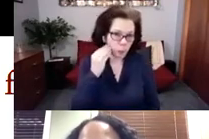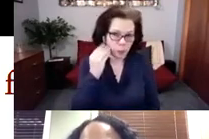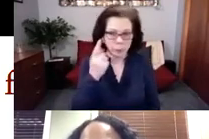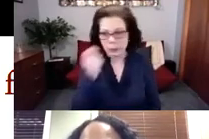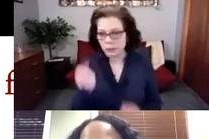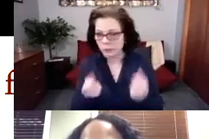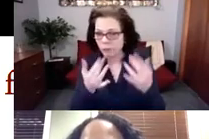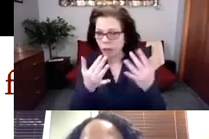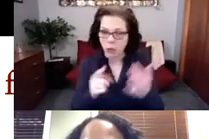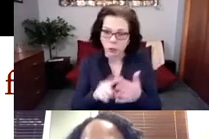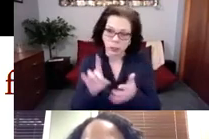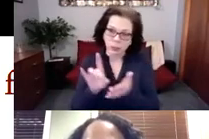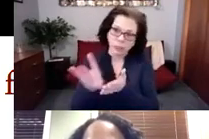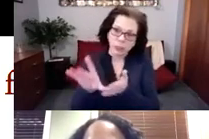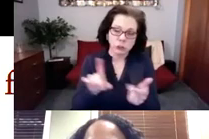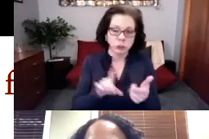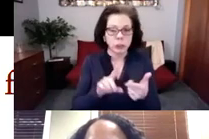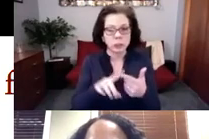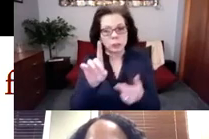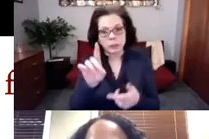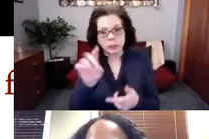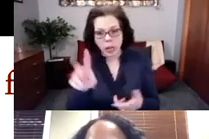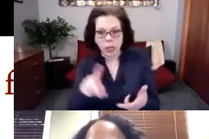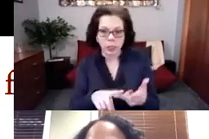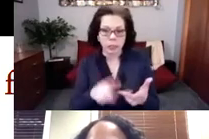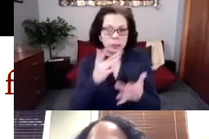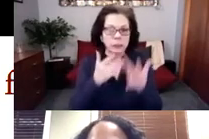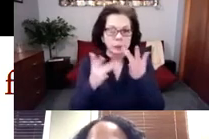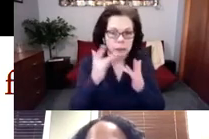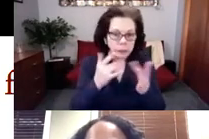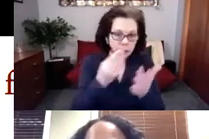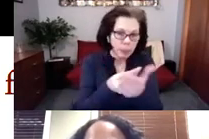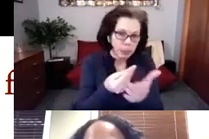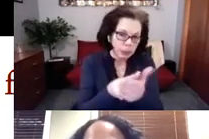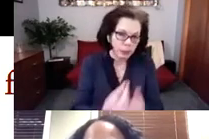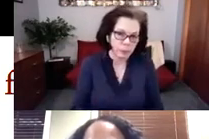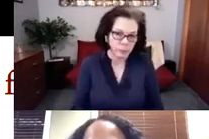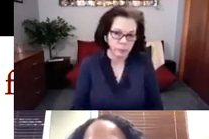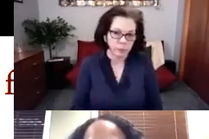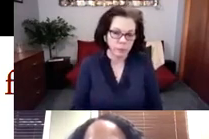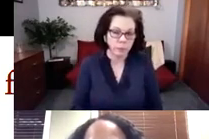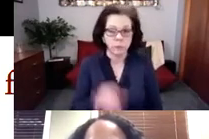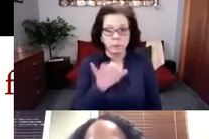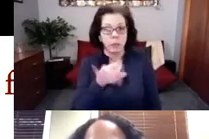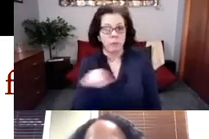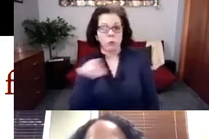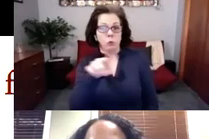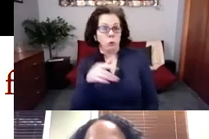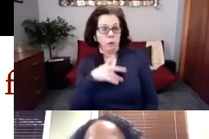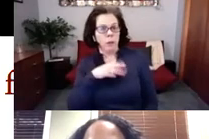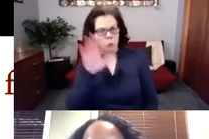or eviction, domestic violence, economic hardship. So if you feel that you may qualify